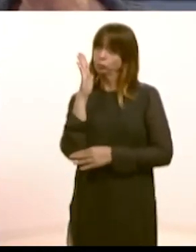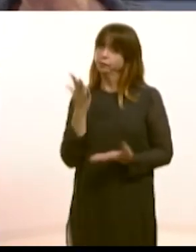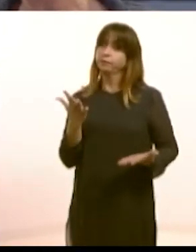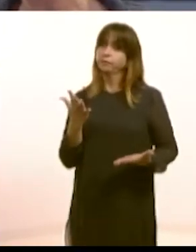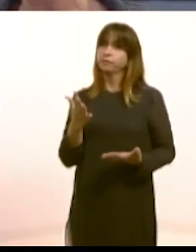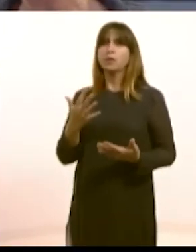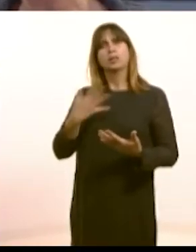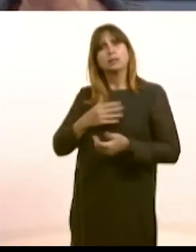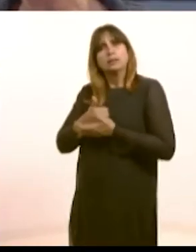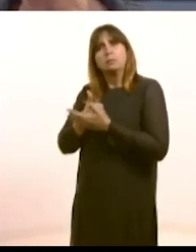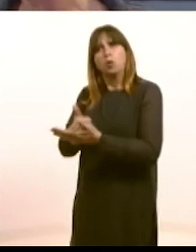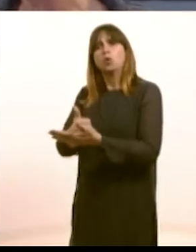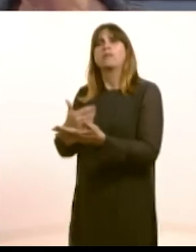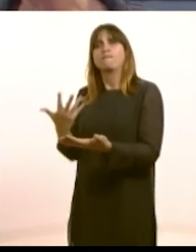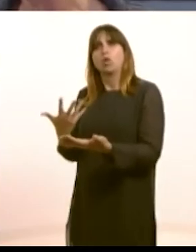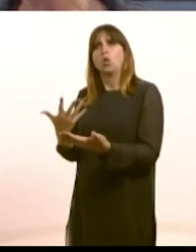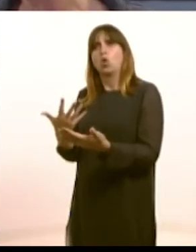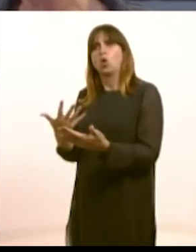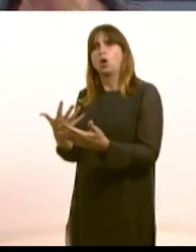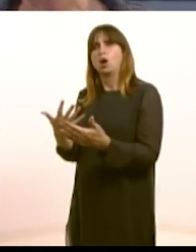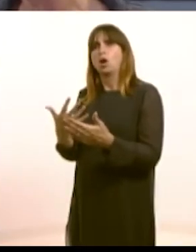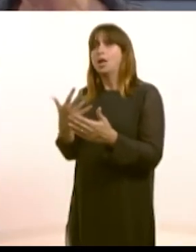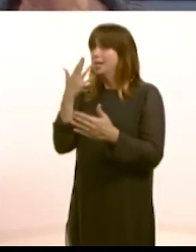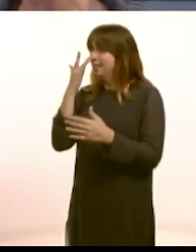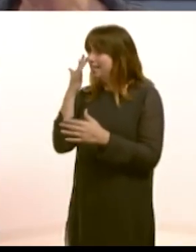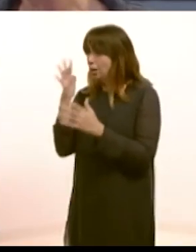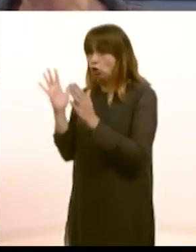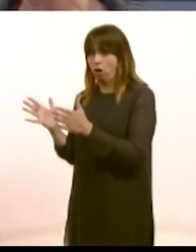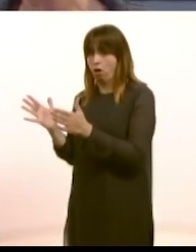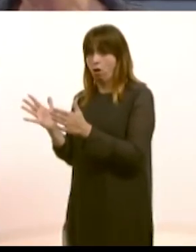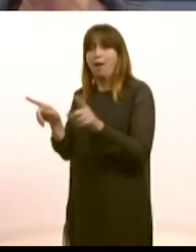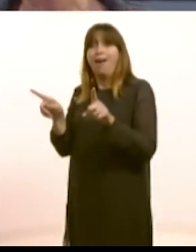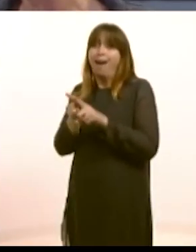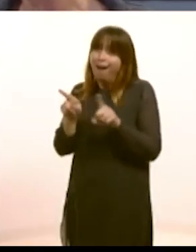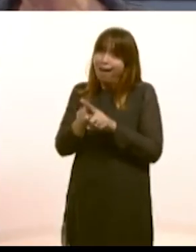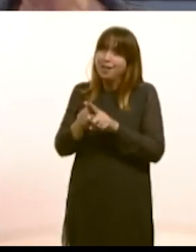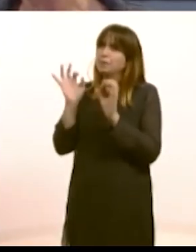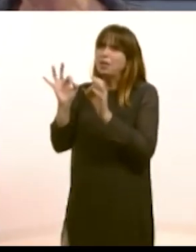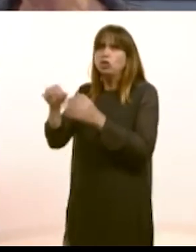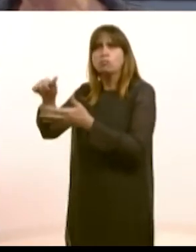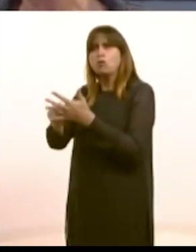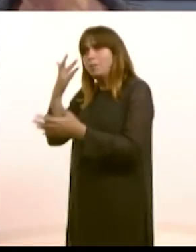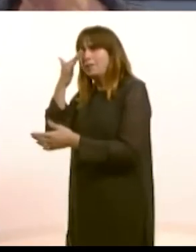and teenagers to go alongside your Healthy Child programme? And would you be